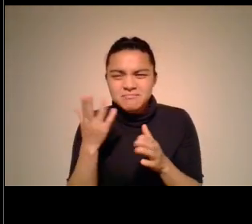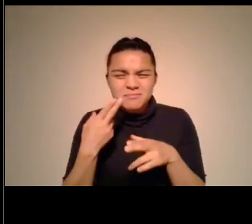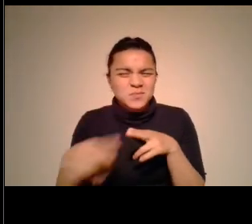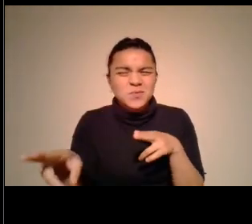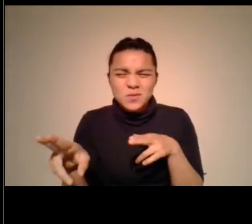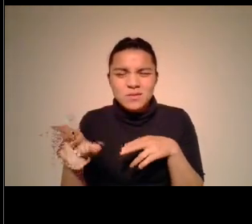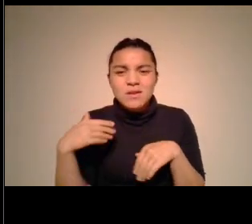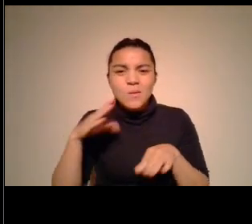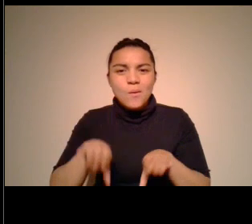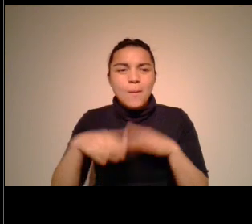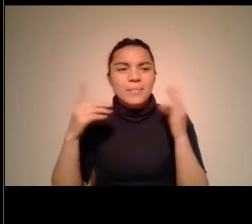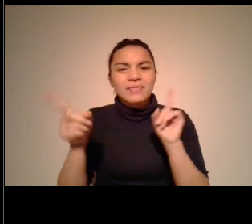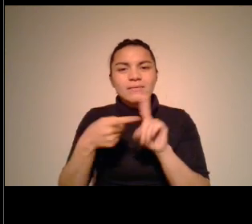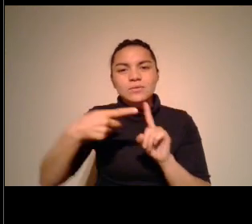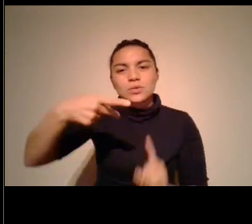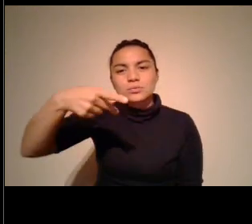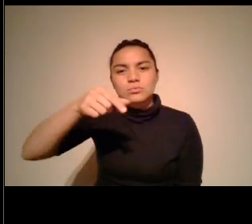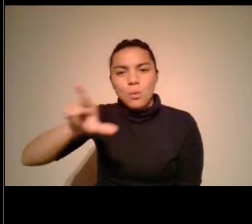the first one